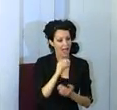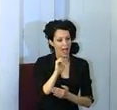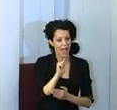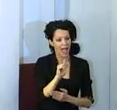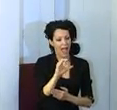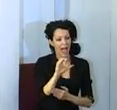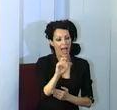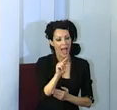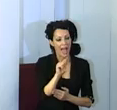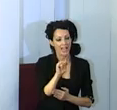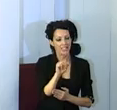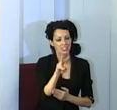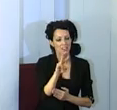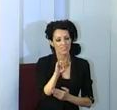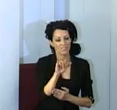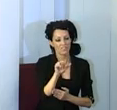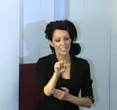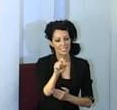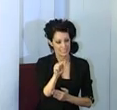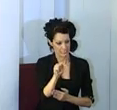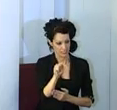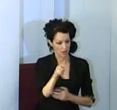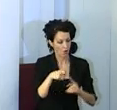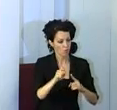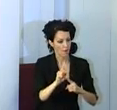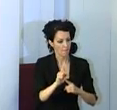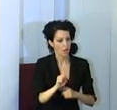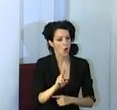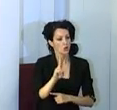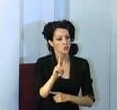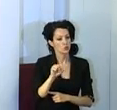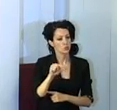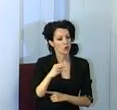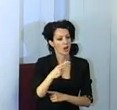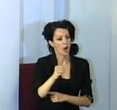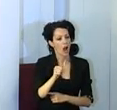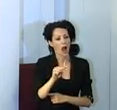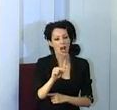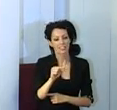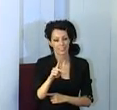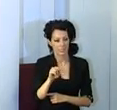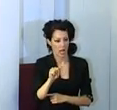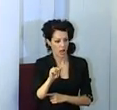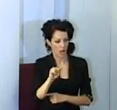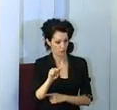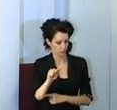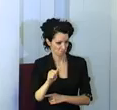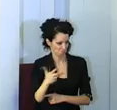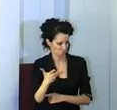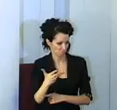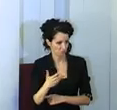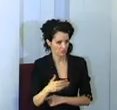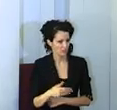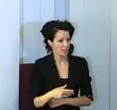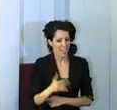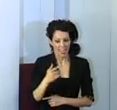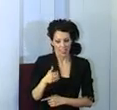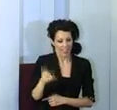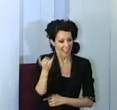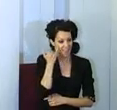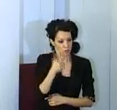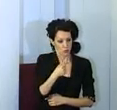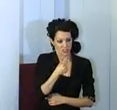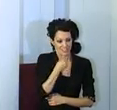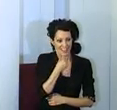Uganda. As many of you know, homosexuality in Uganda is still punishable by death. And we